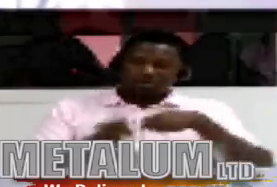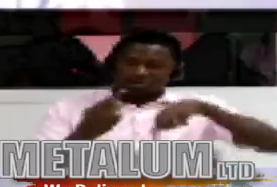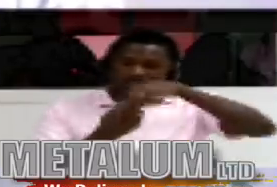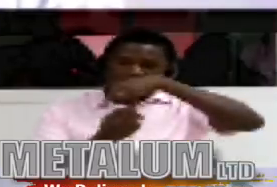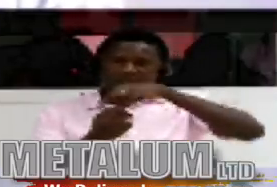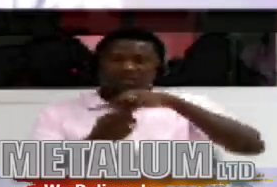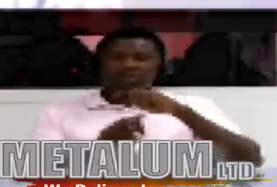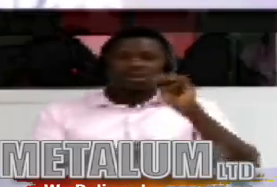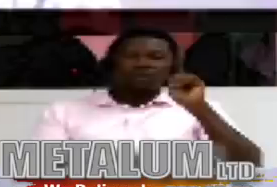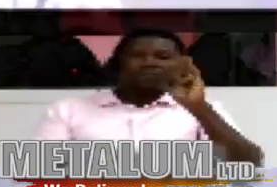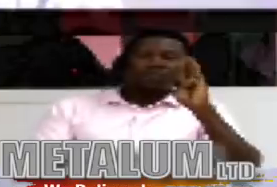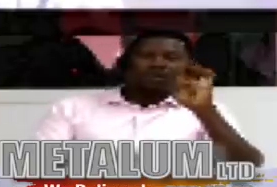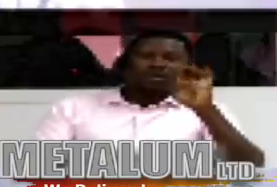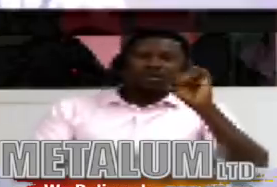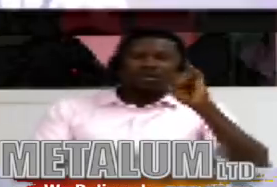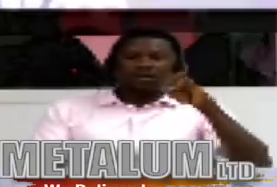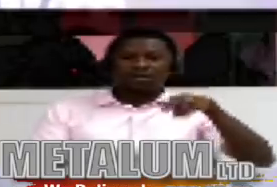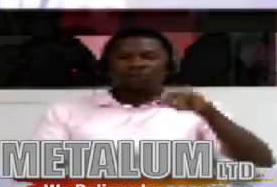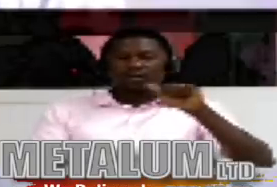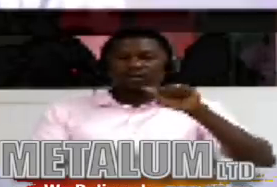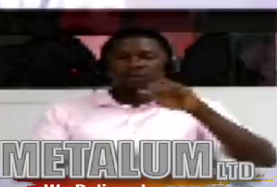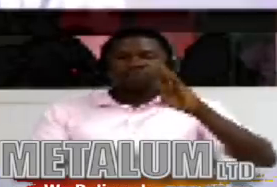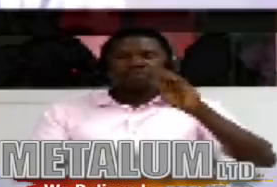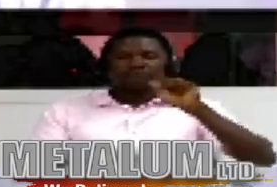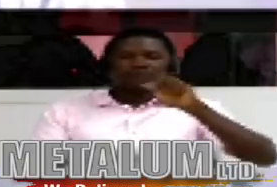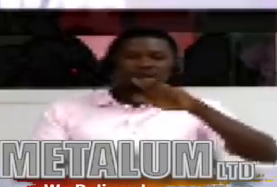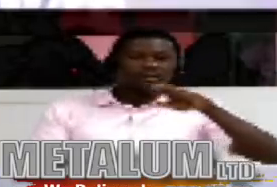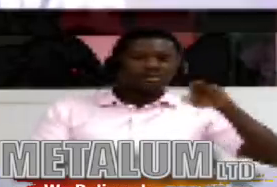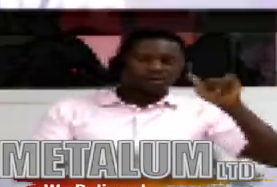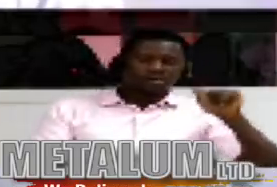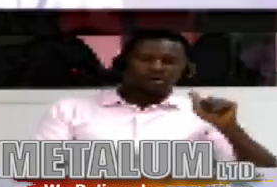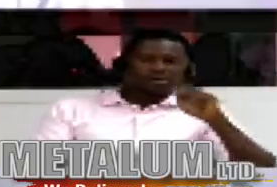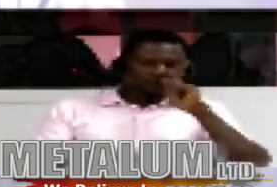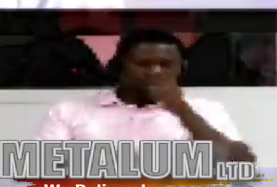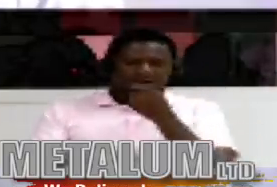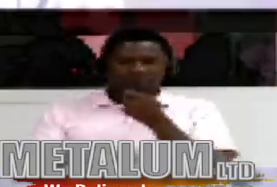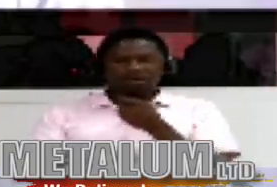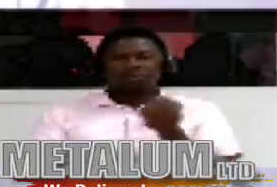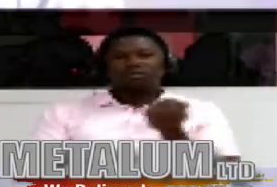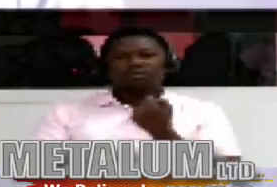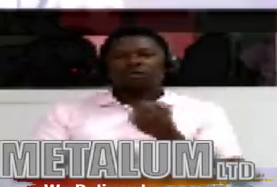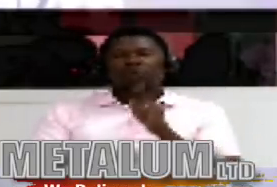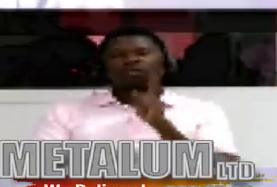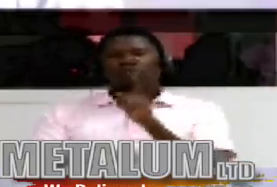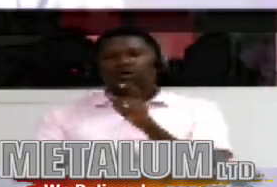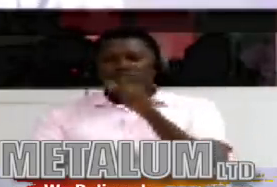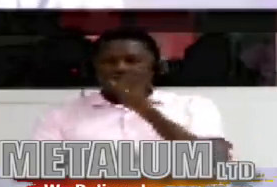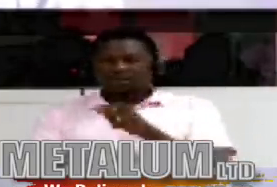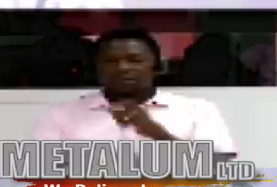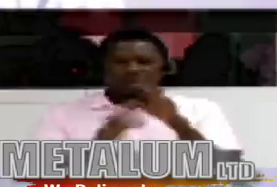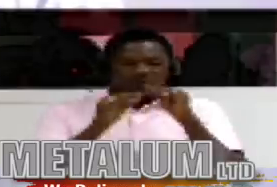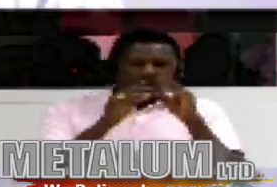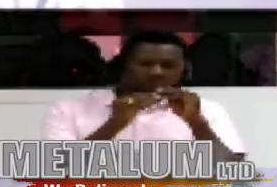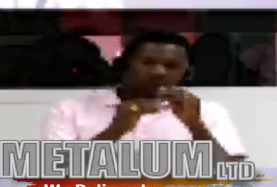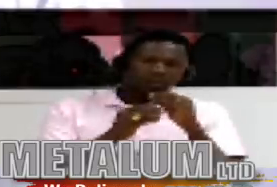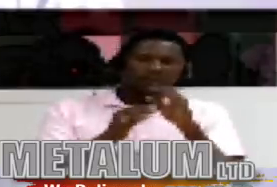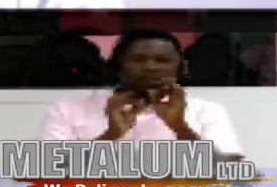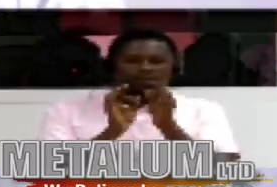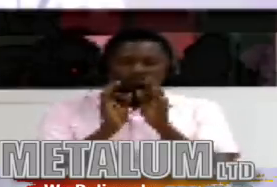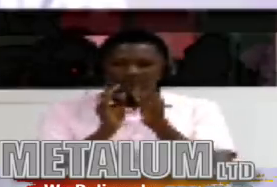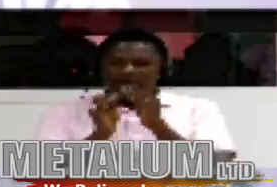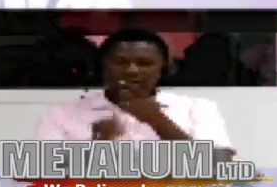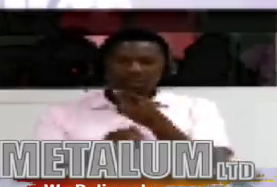surrounding Ibrahim Obari's dead. Because one narration said it that, or has it